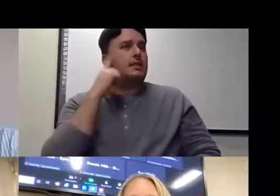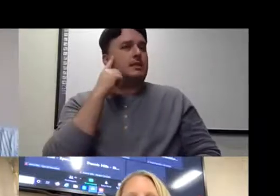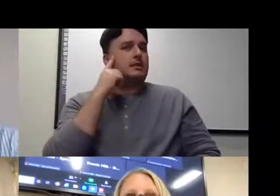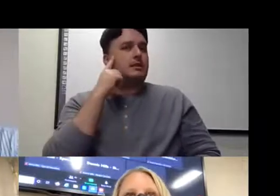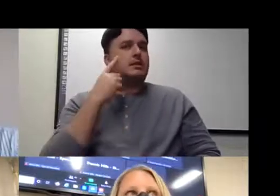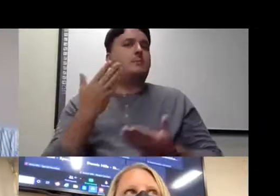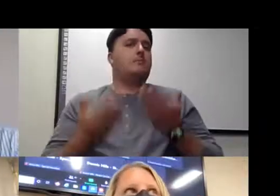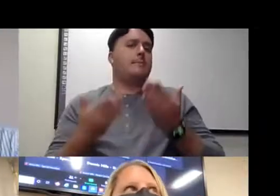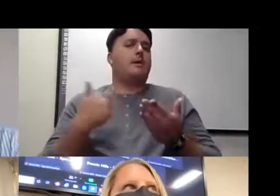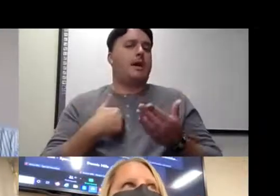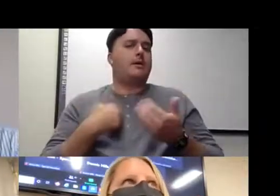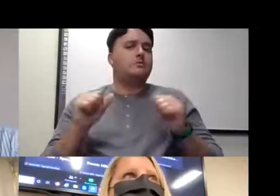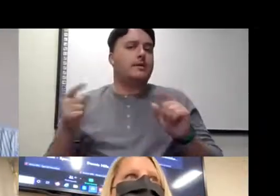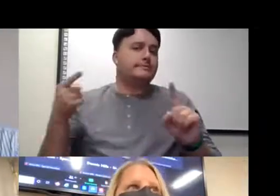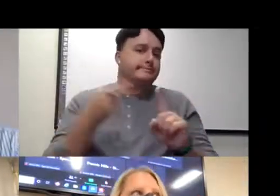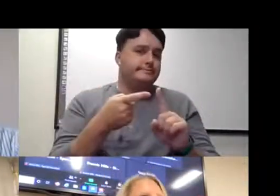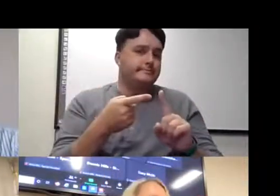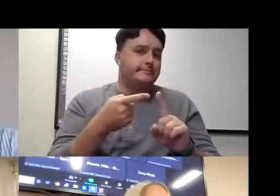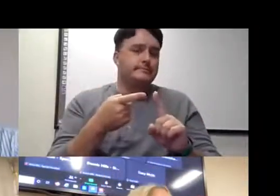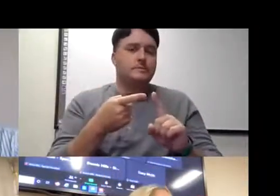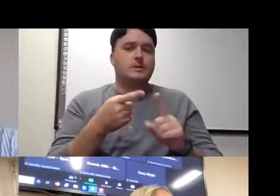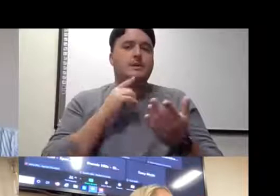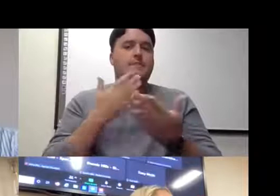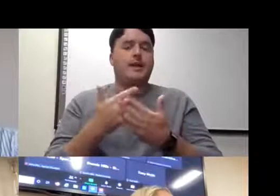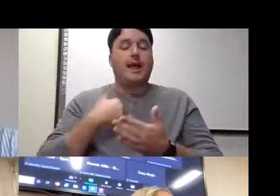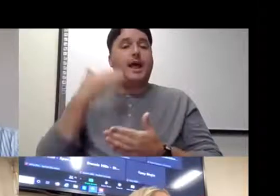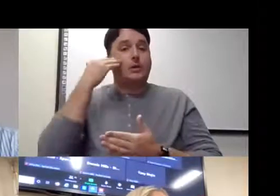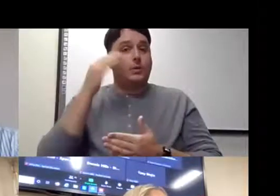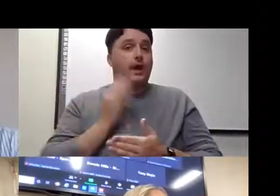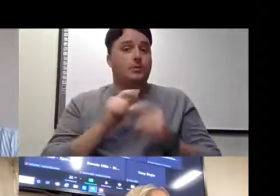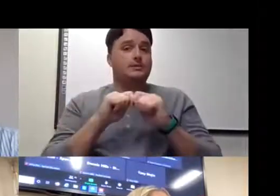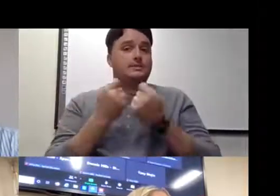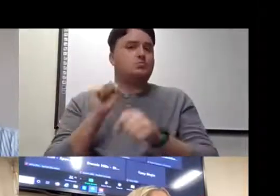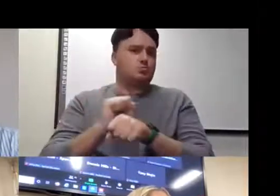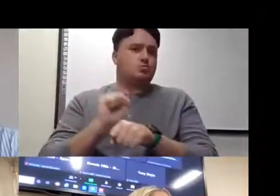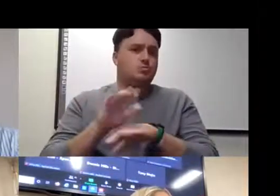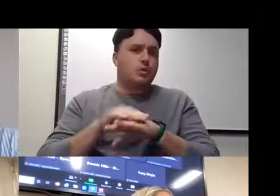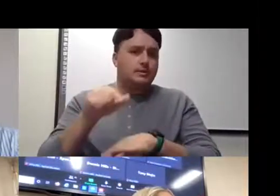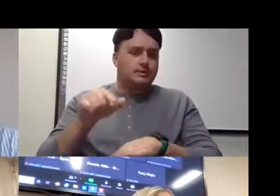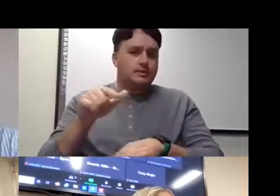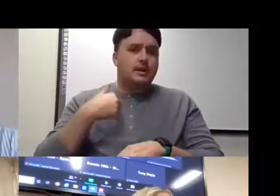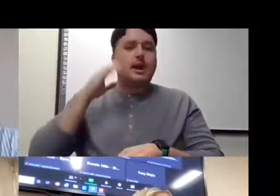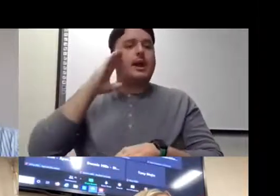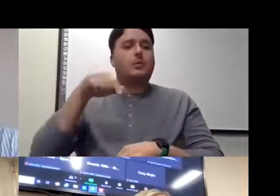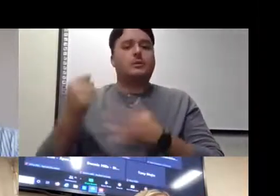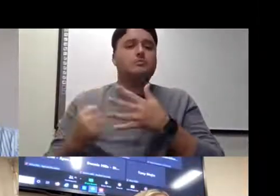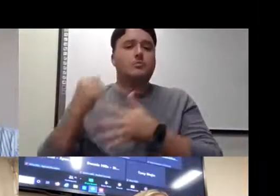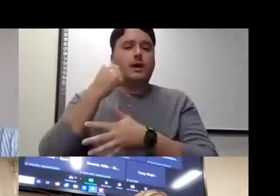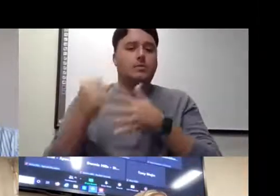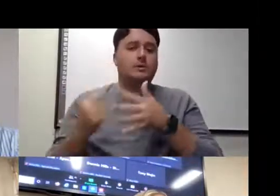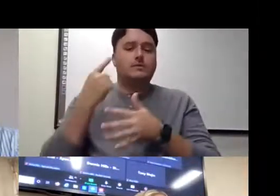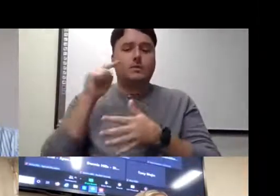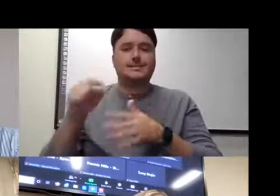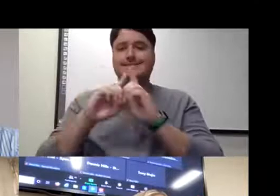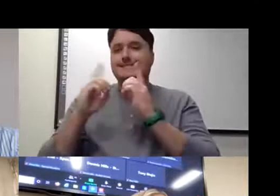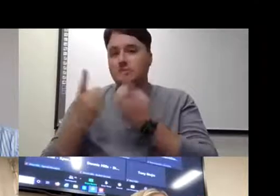maybe what I was kind of trying to articulate is just the fact that I know that our team has been working on this, and I know that it was a priority for the